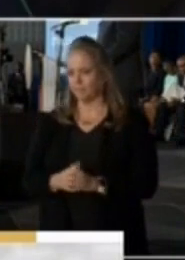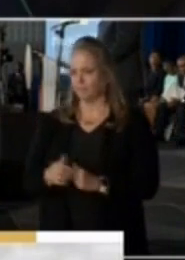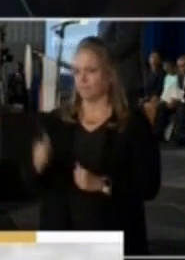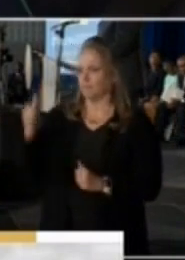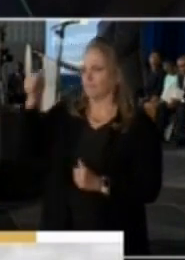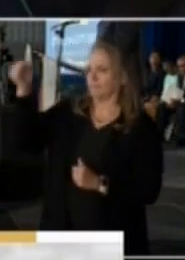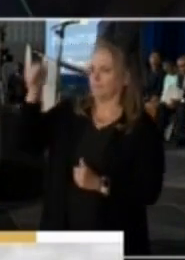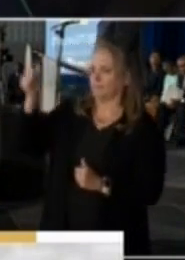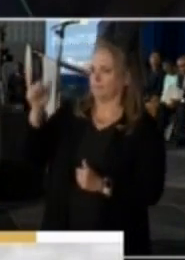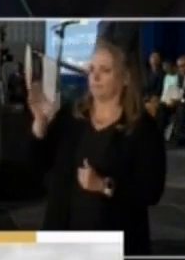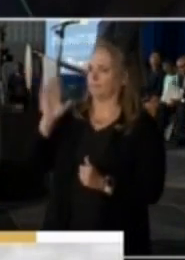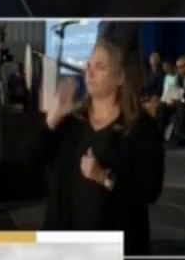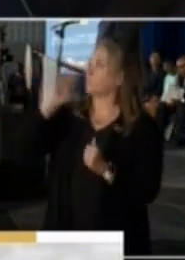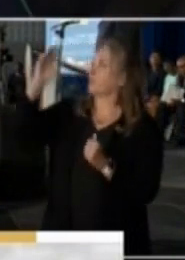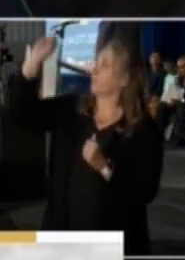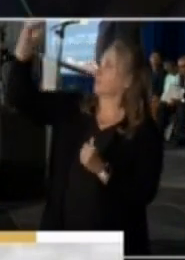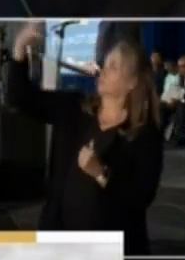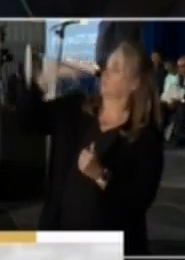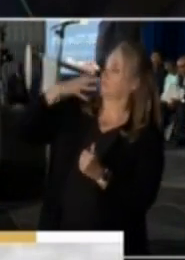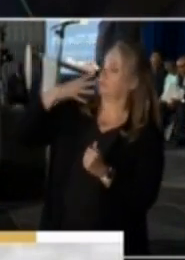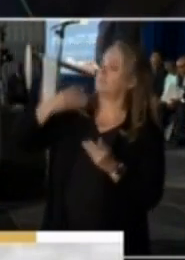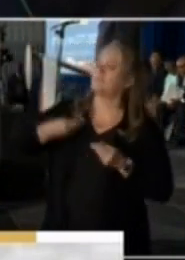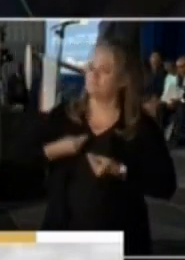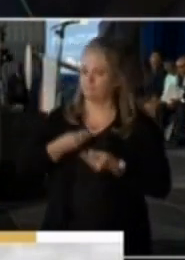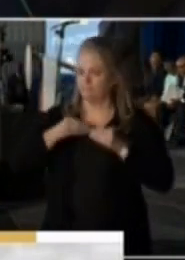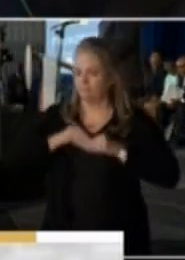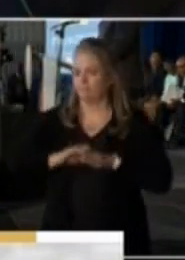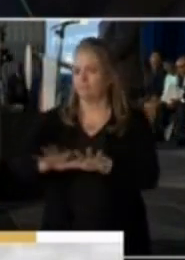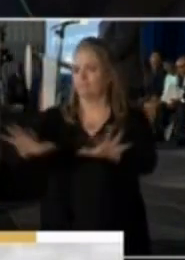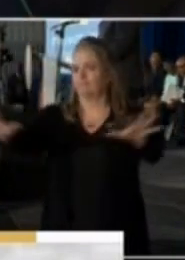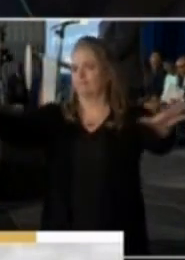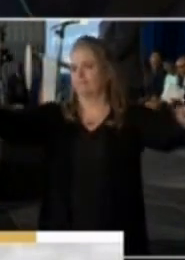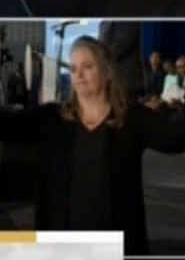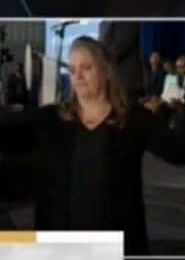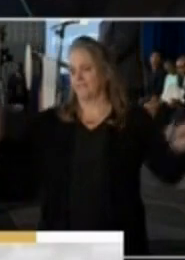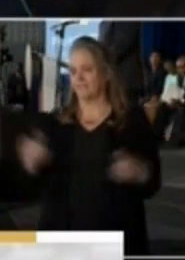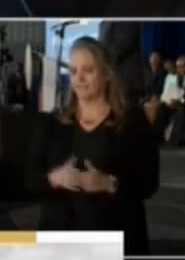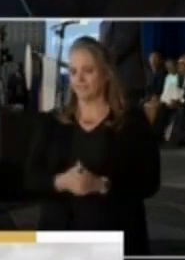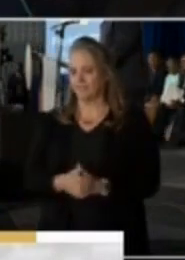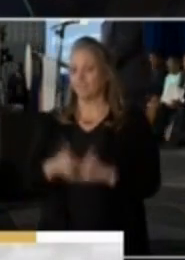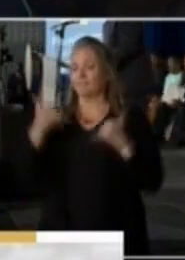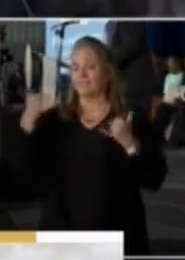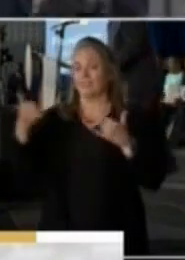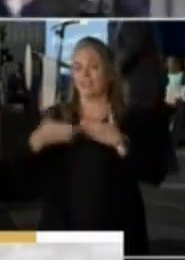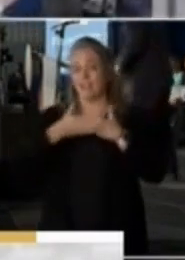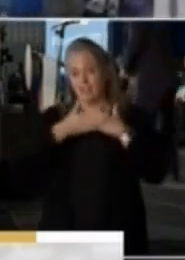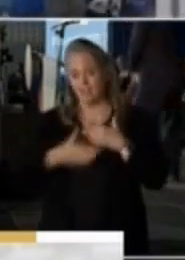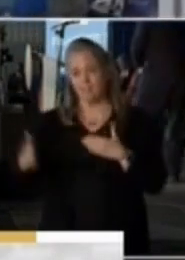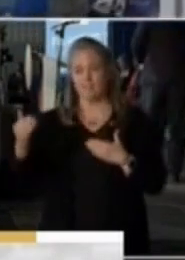and forevermore. These things I pray in the name of Jesus. Amen.